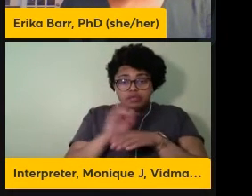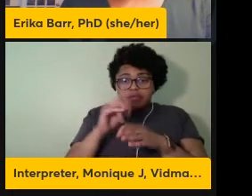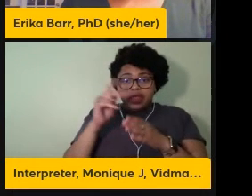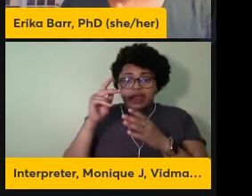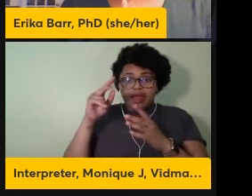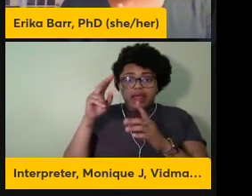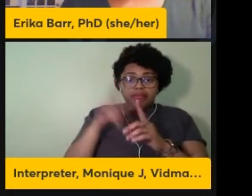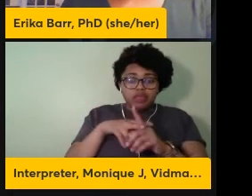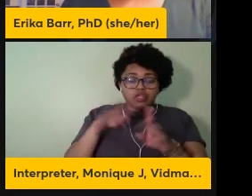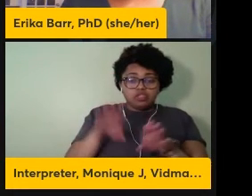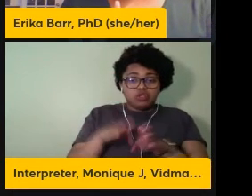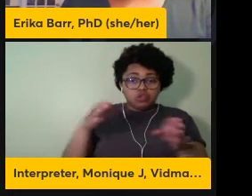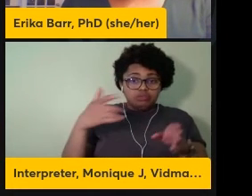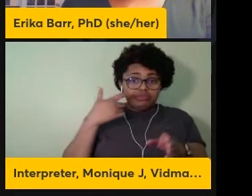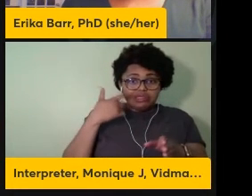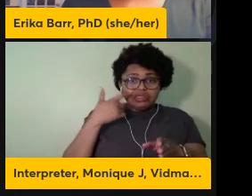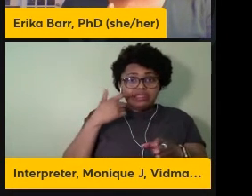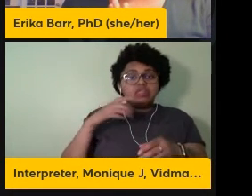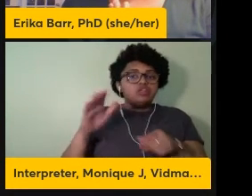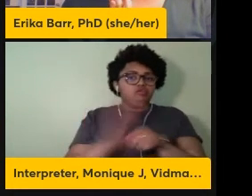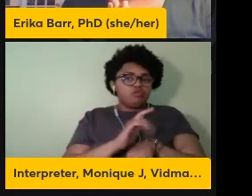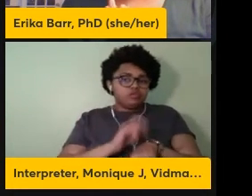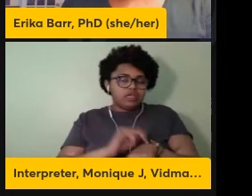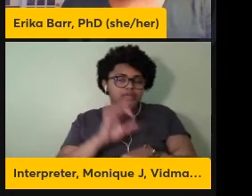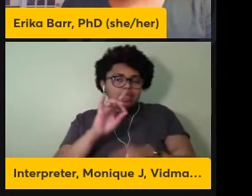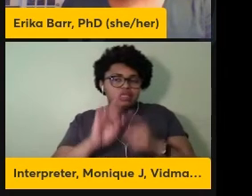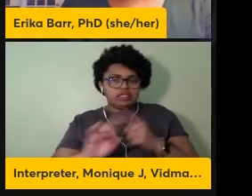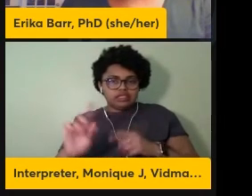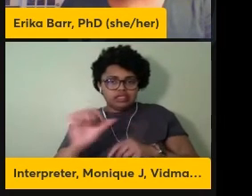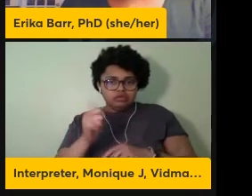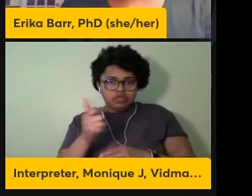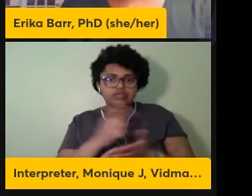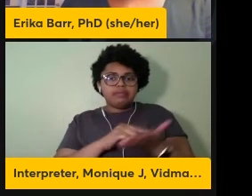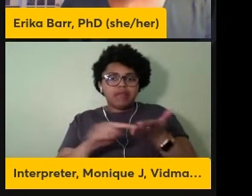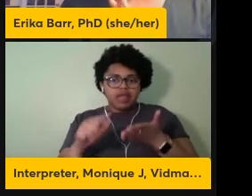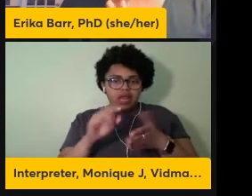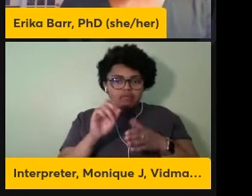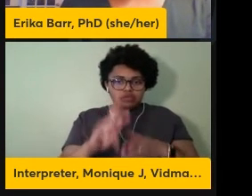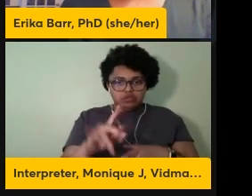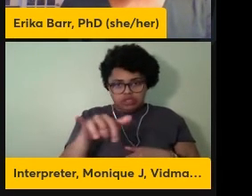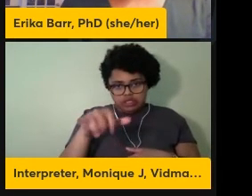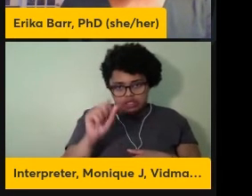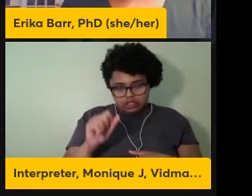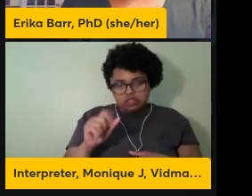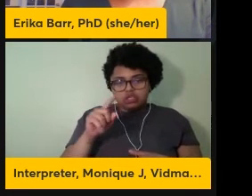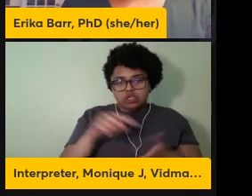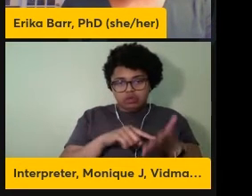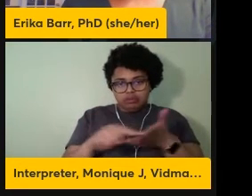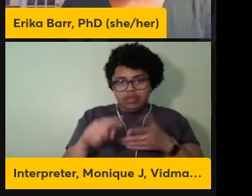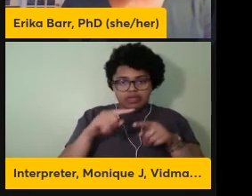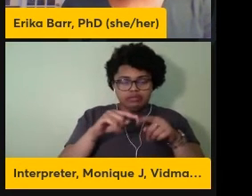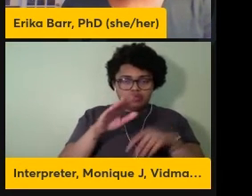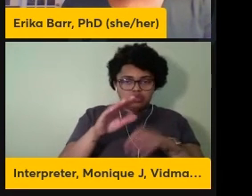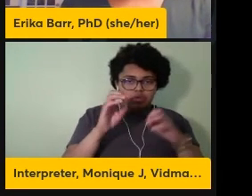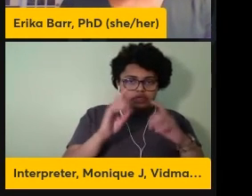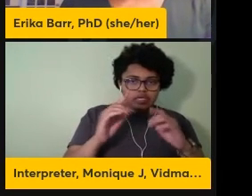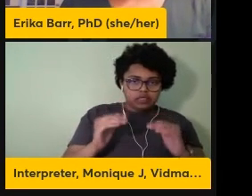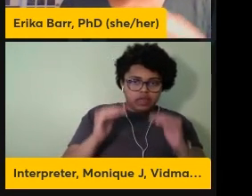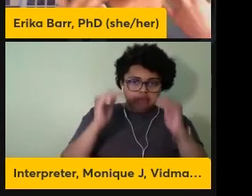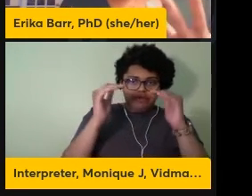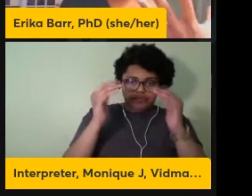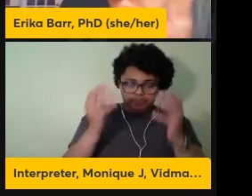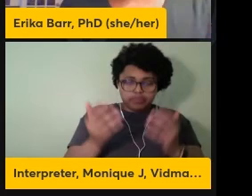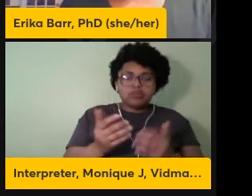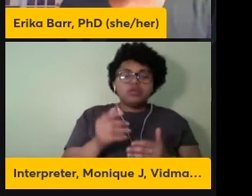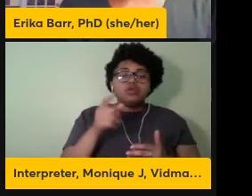summer internships are full-time, 8 to 10 weeks. They are paid opportunities. You are paid according to your educational level. You